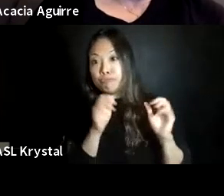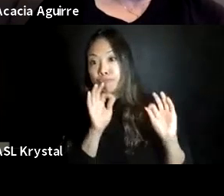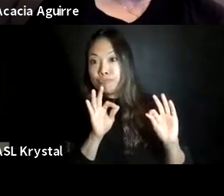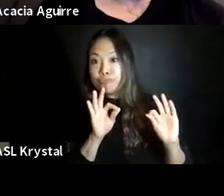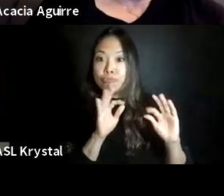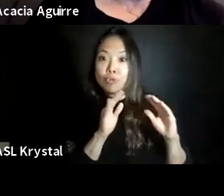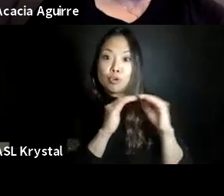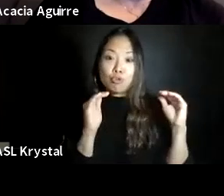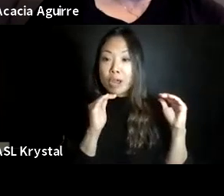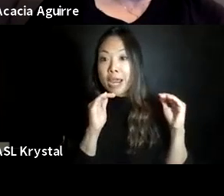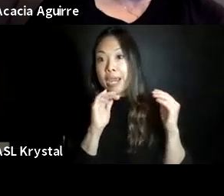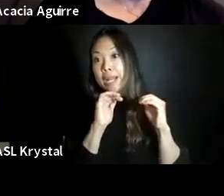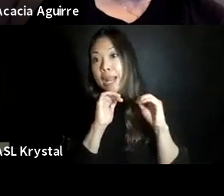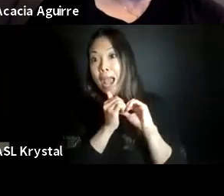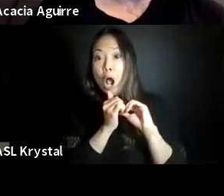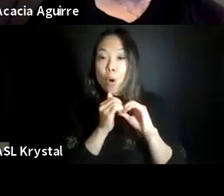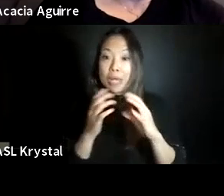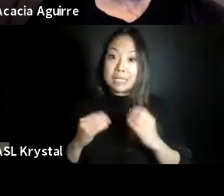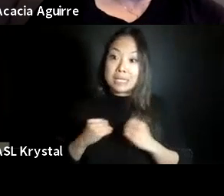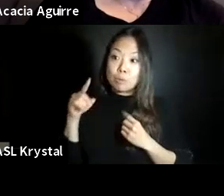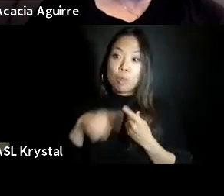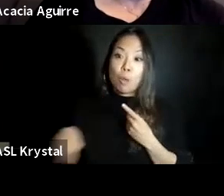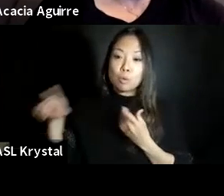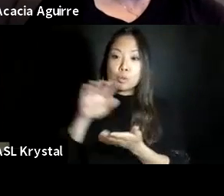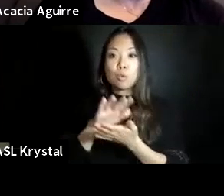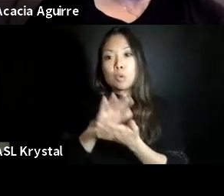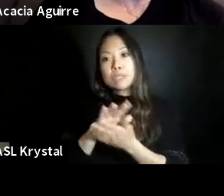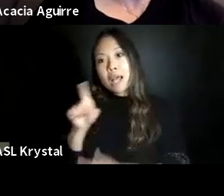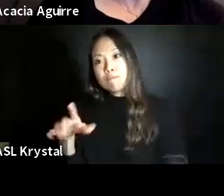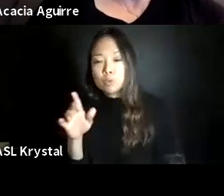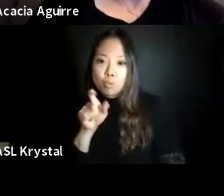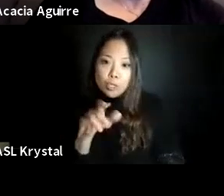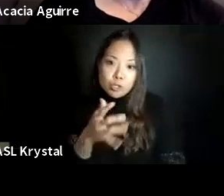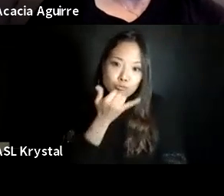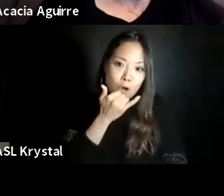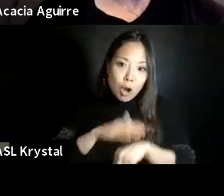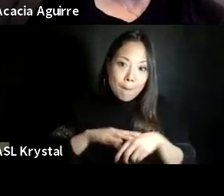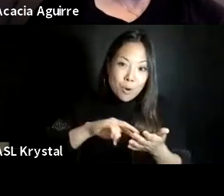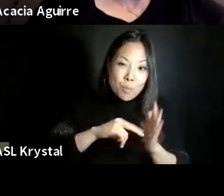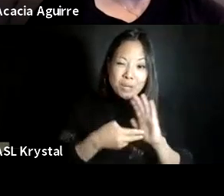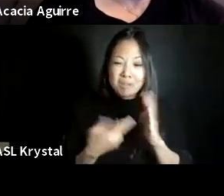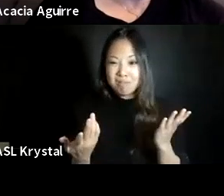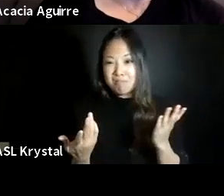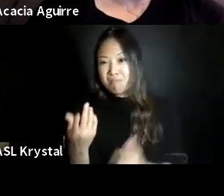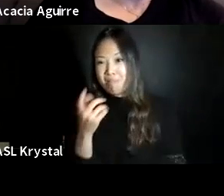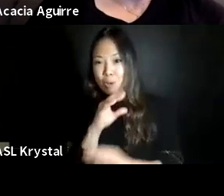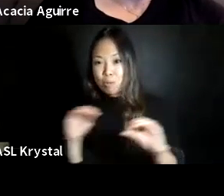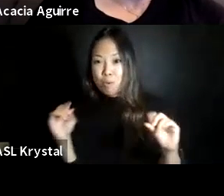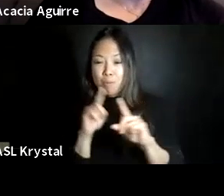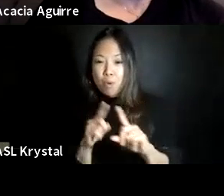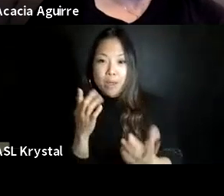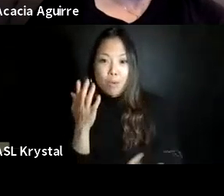get questions wrong on purpose, which is quite counterintuitive considering that it's a school to help them